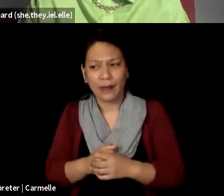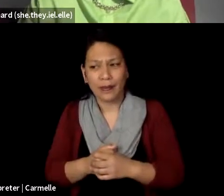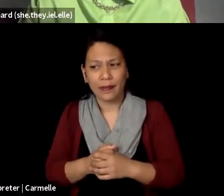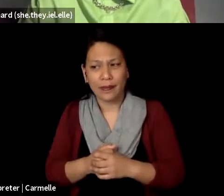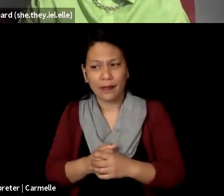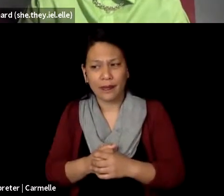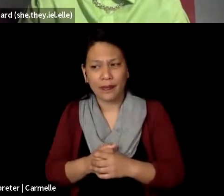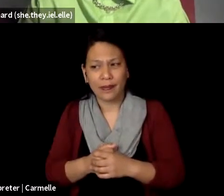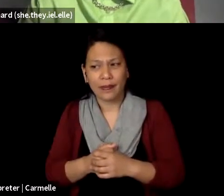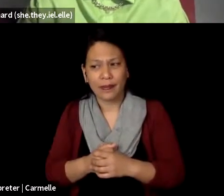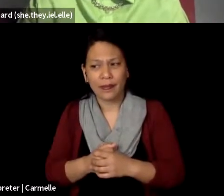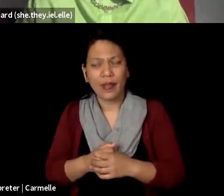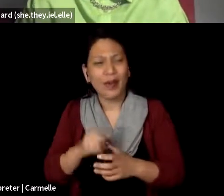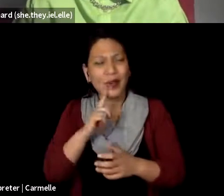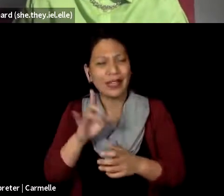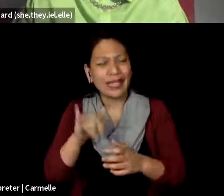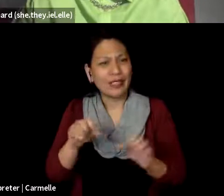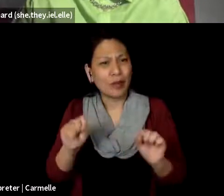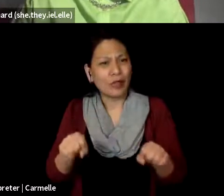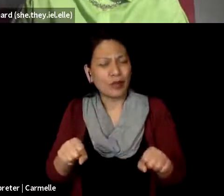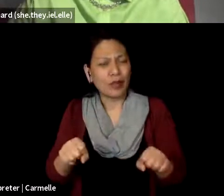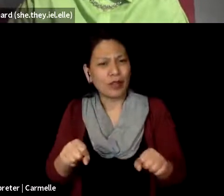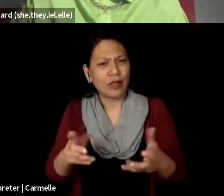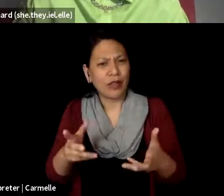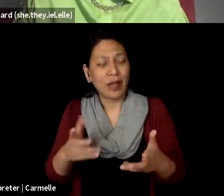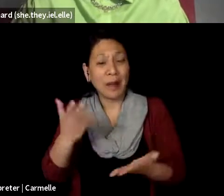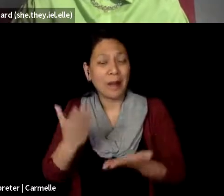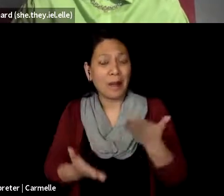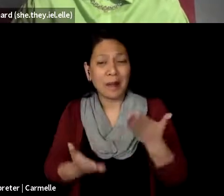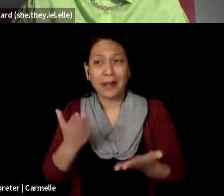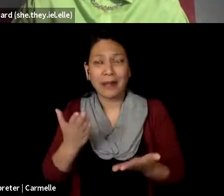that it is possible, that it really is just about like maybe one